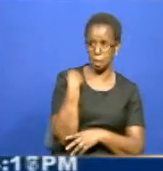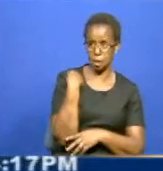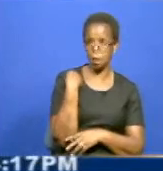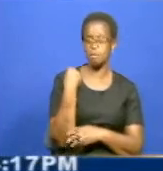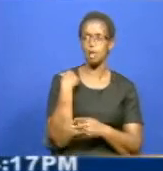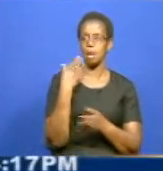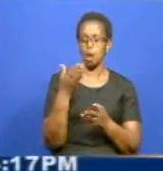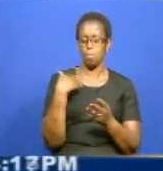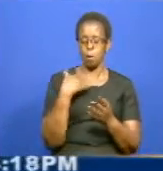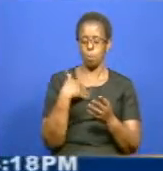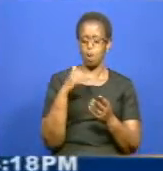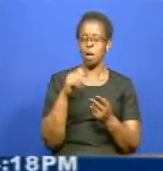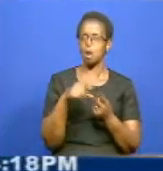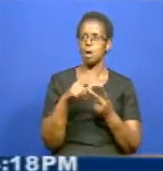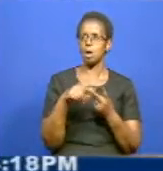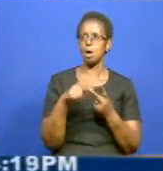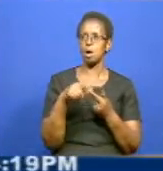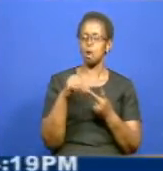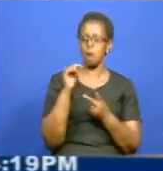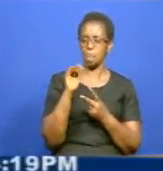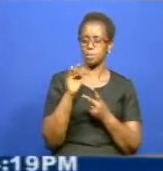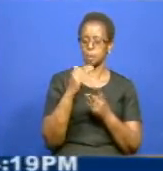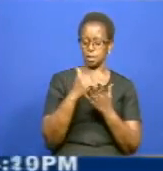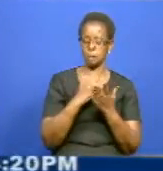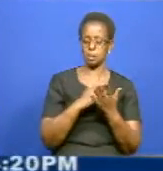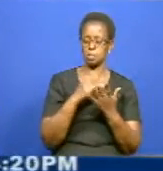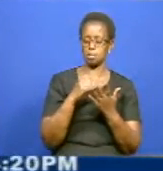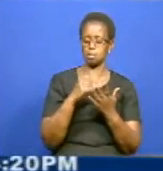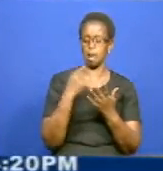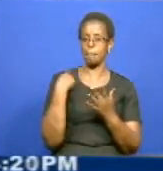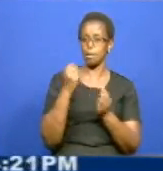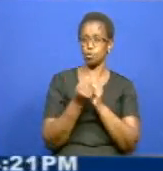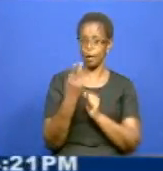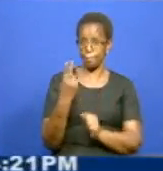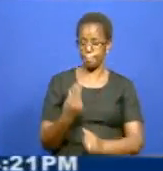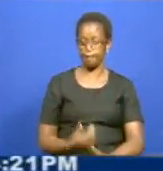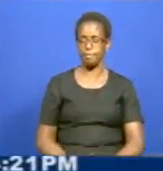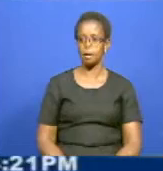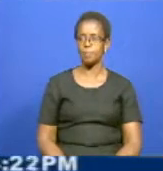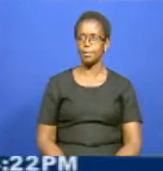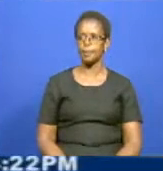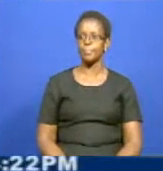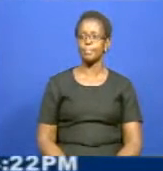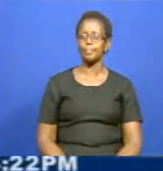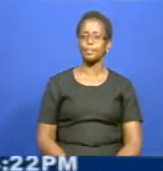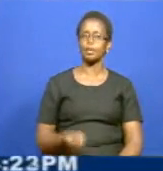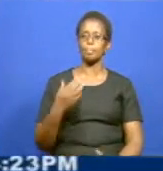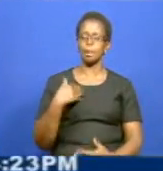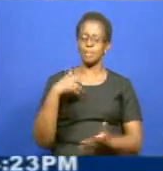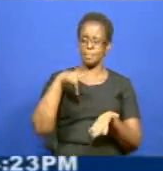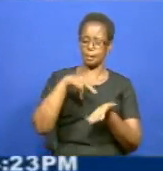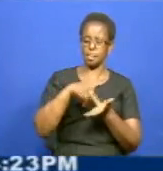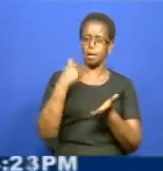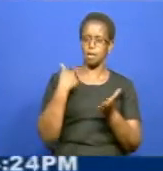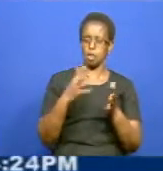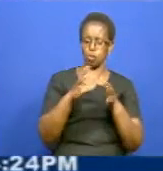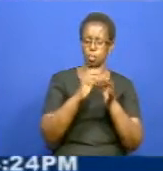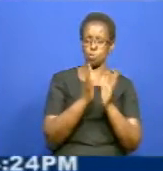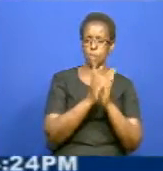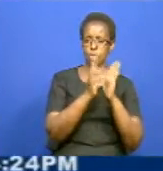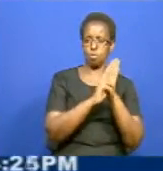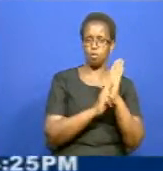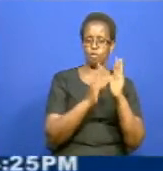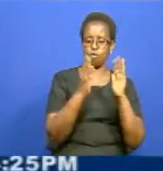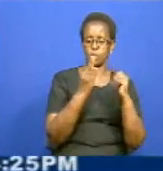now seek the one in Roman 12. Mr. Speaker, sir, I rise pursuant to Standing Order 48-1 to seek